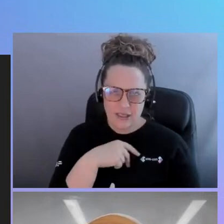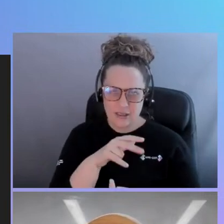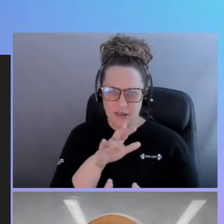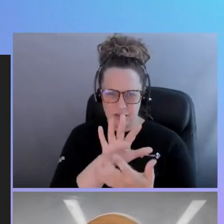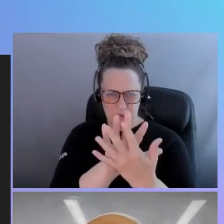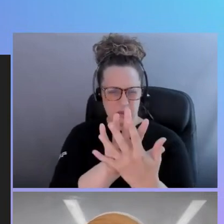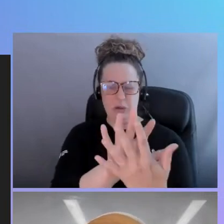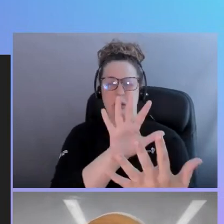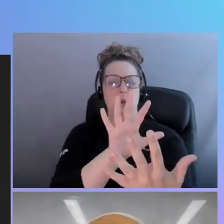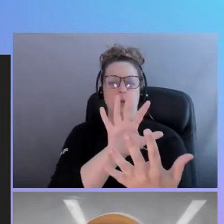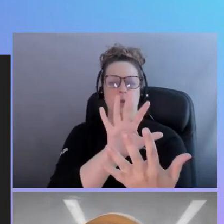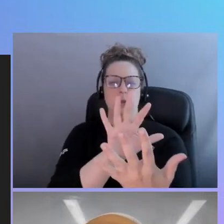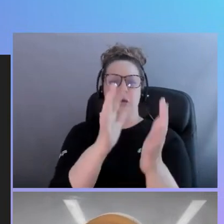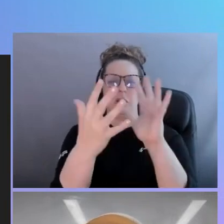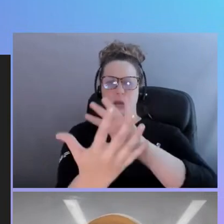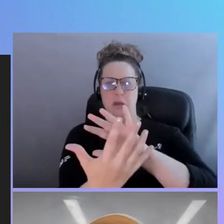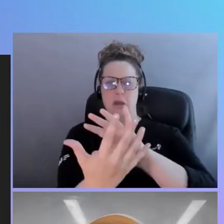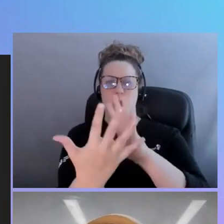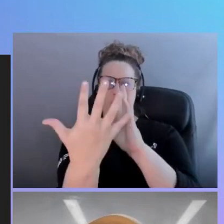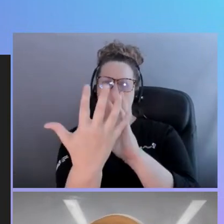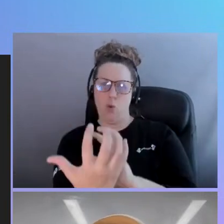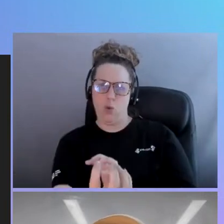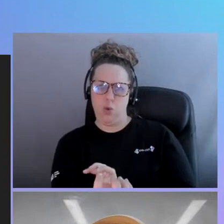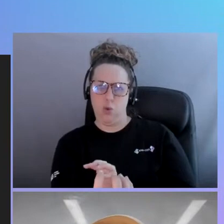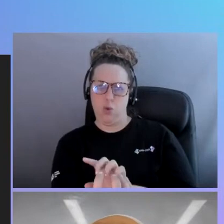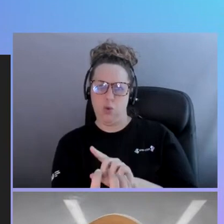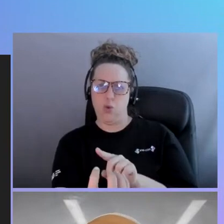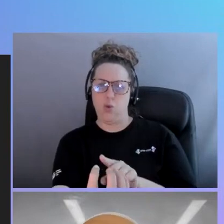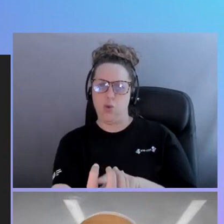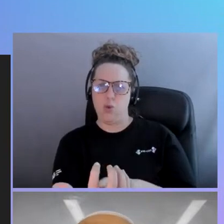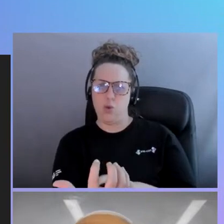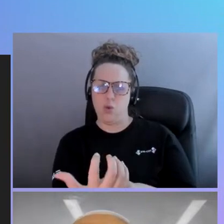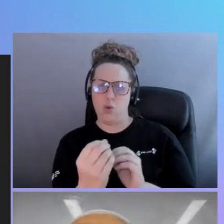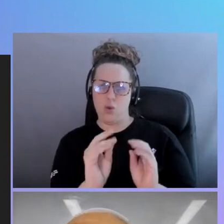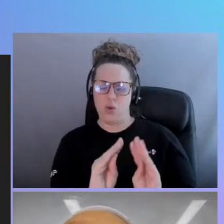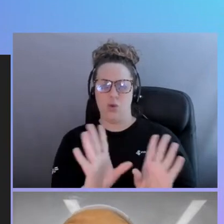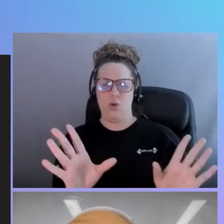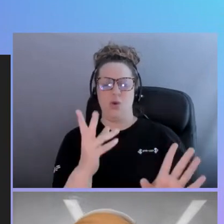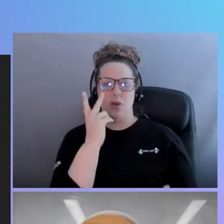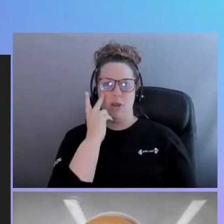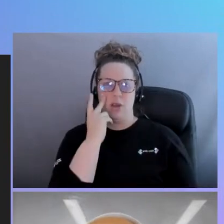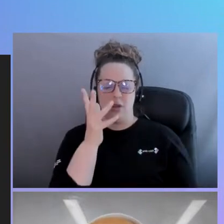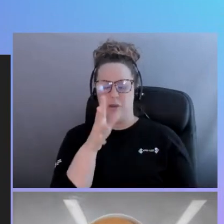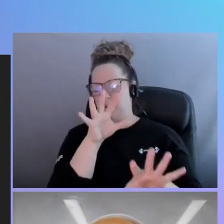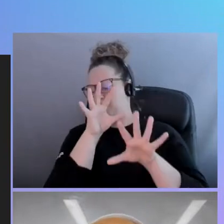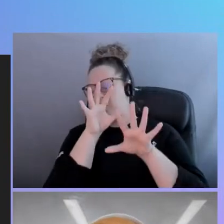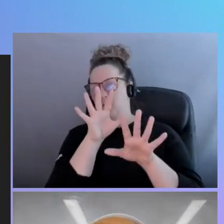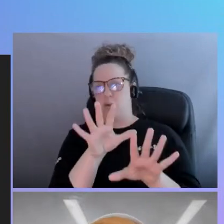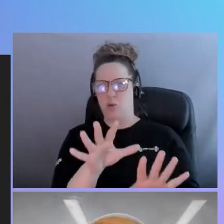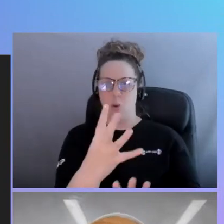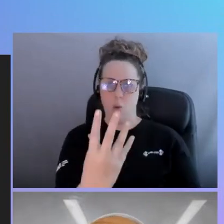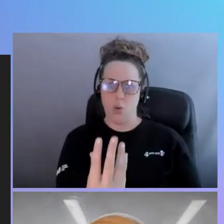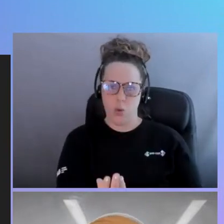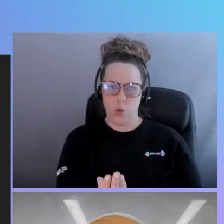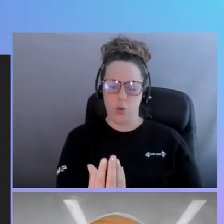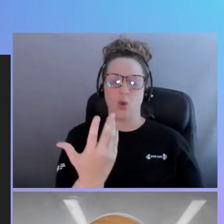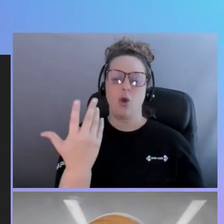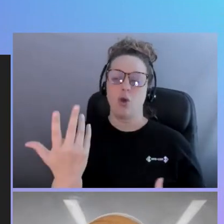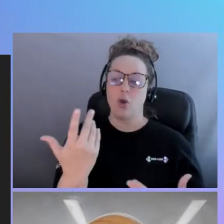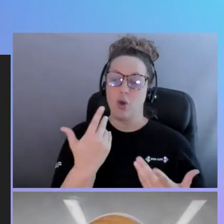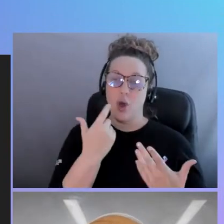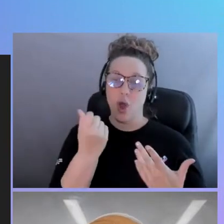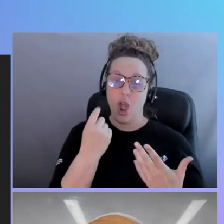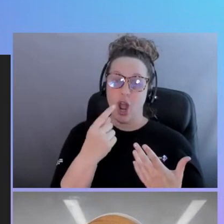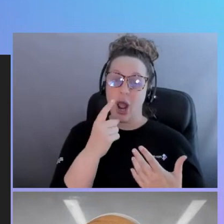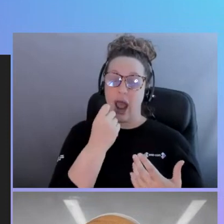such a bright screen, so you could just invert the colors and then it becomes kind of dark. But it came at the expense of inverting the